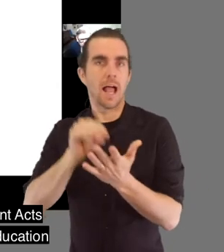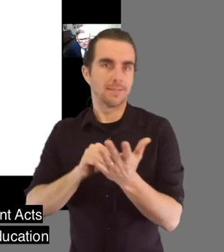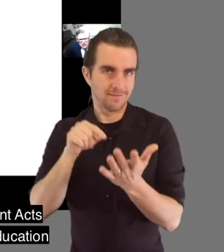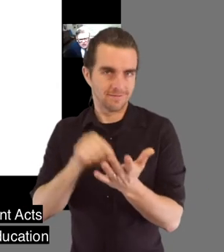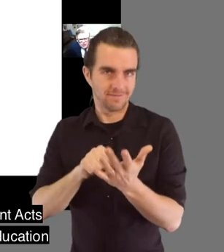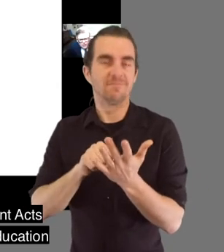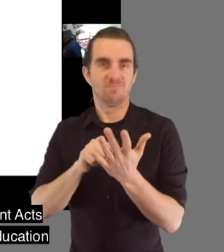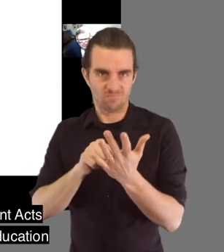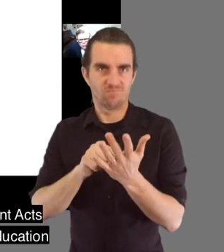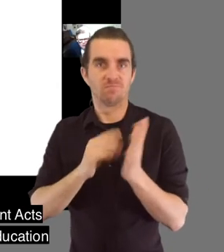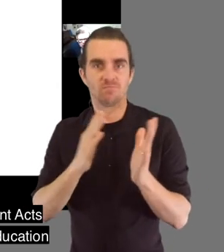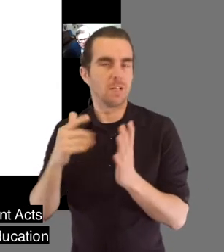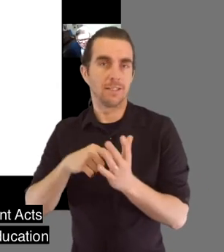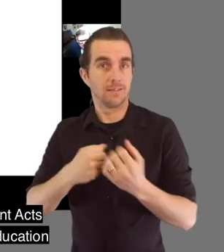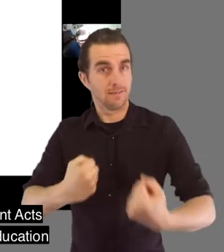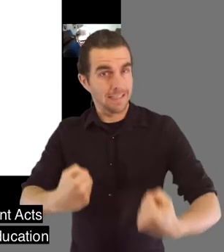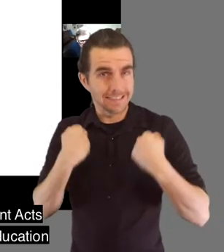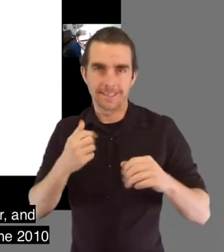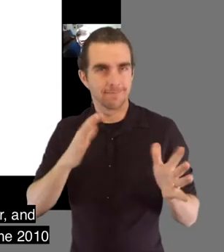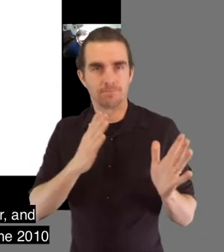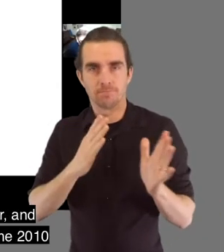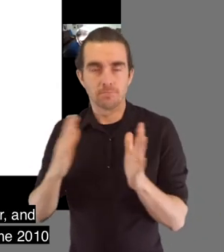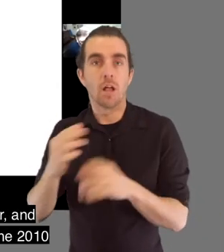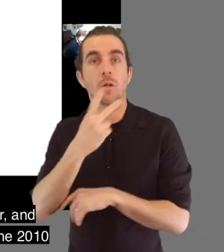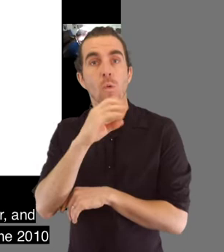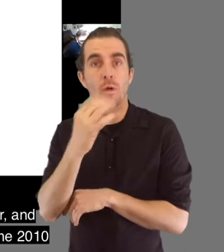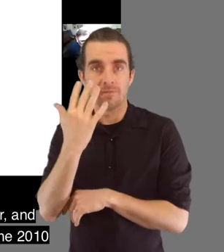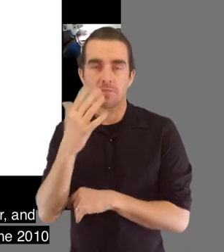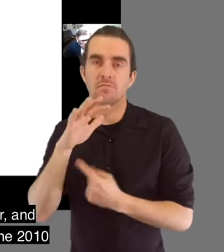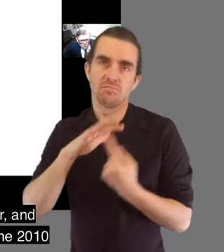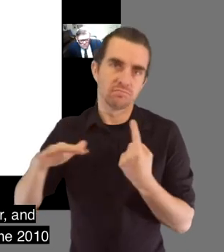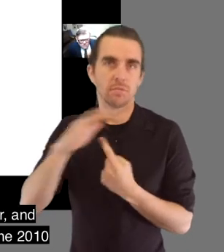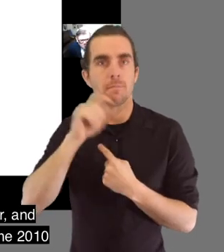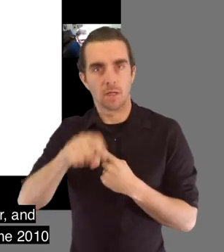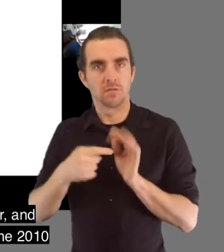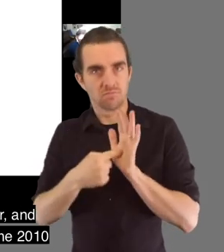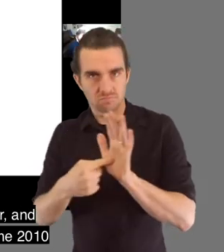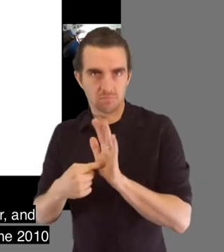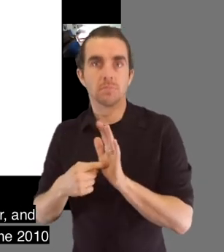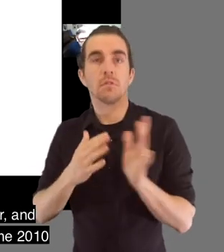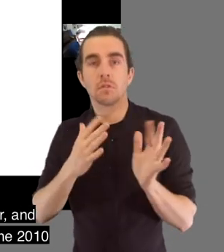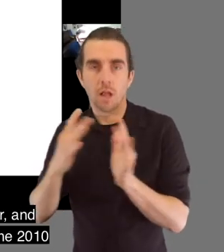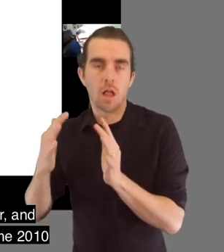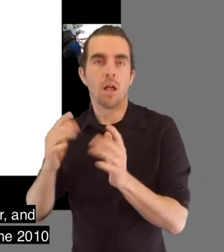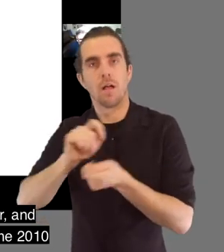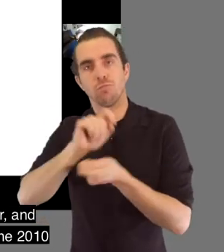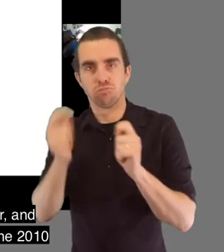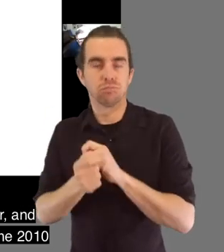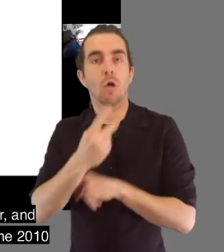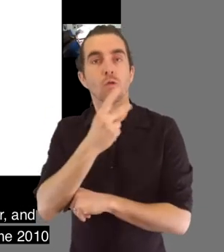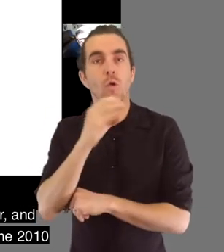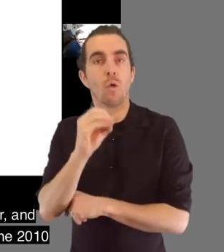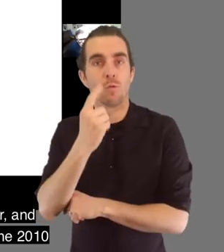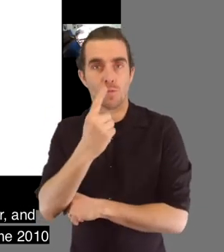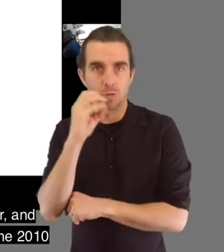Acts were passed in 2001, bringing all education under it, and 2005, all public sector. and then